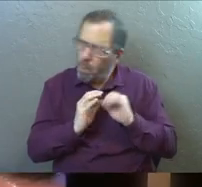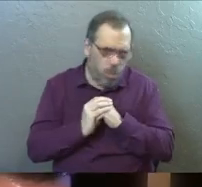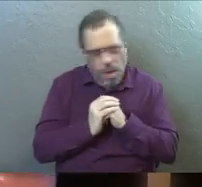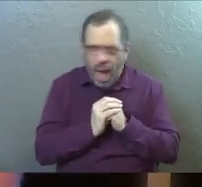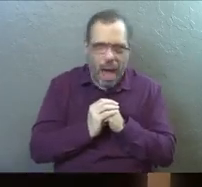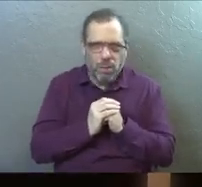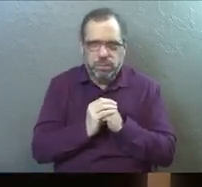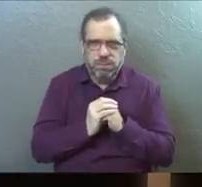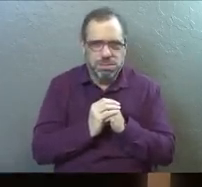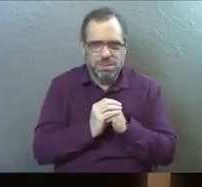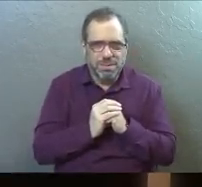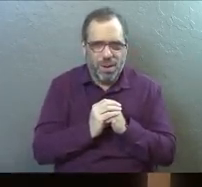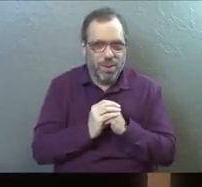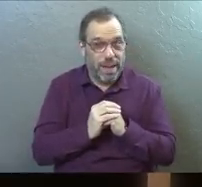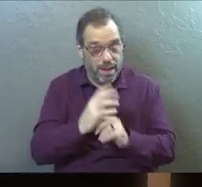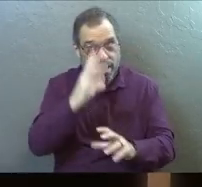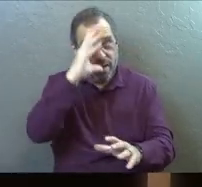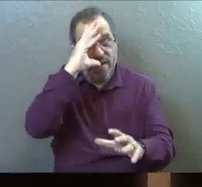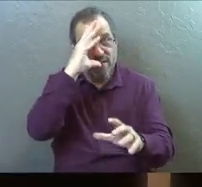We're walking in faith now.